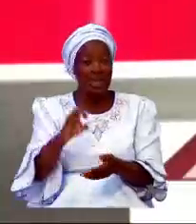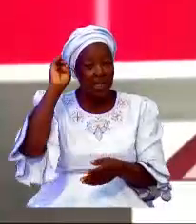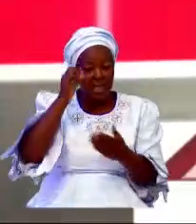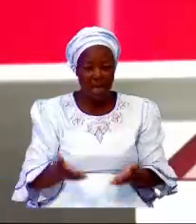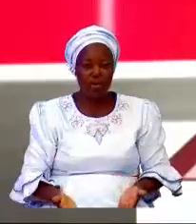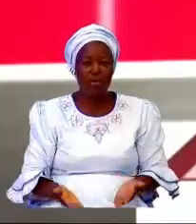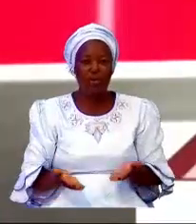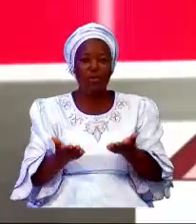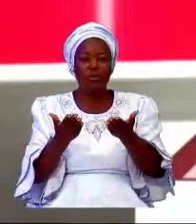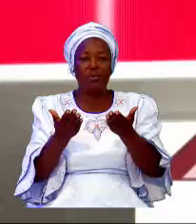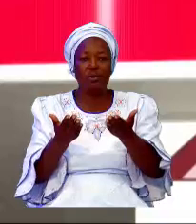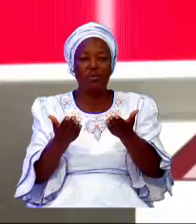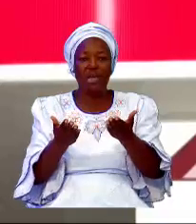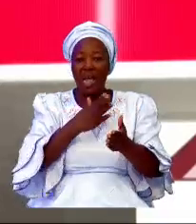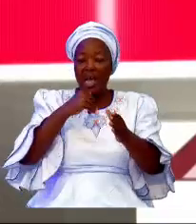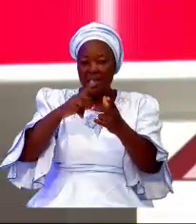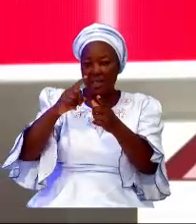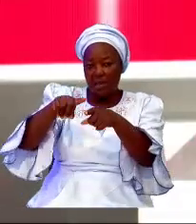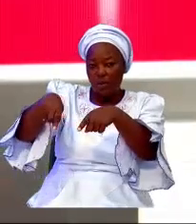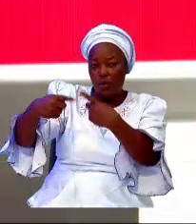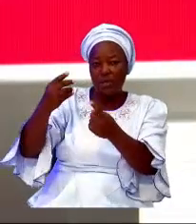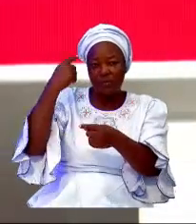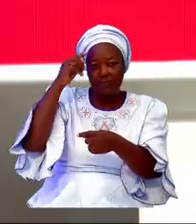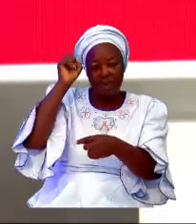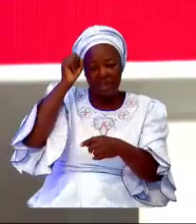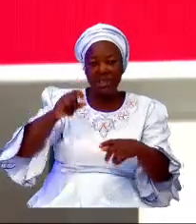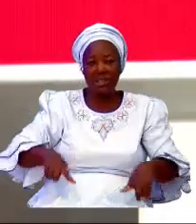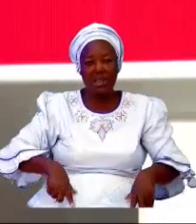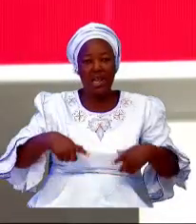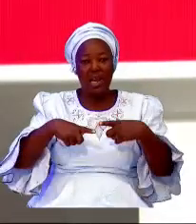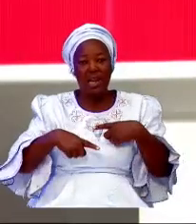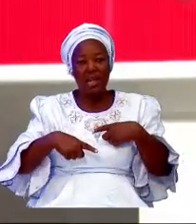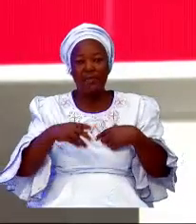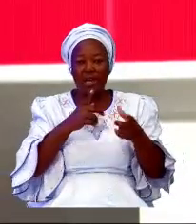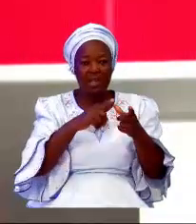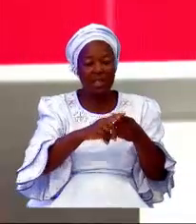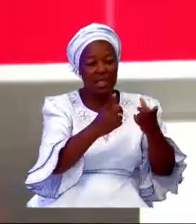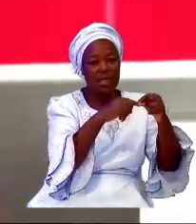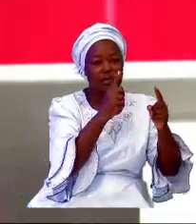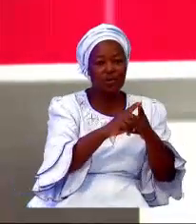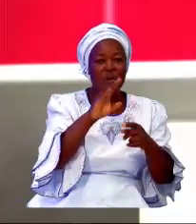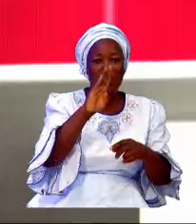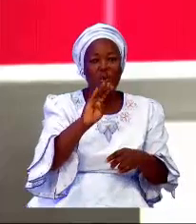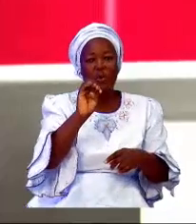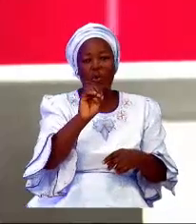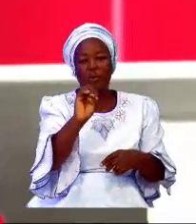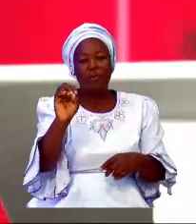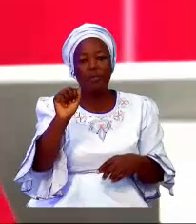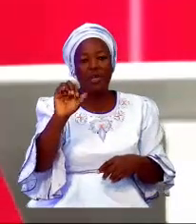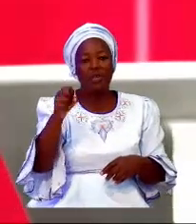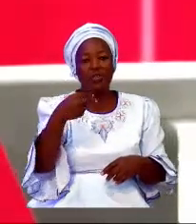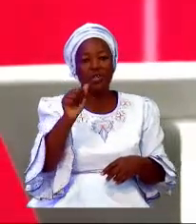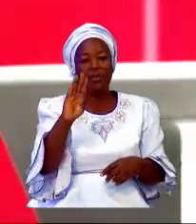and when he saw that, he arose and he went for his life